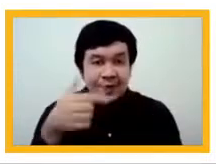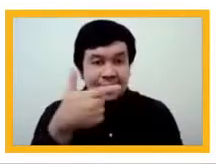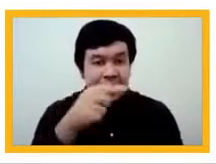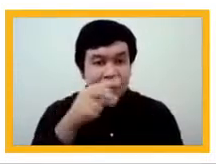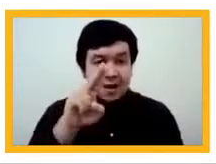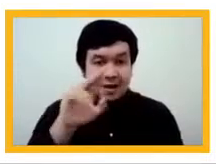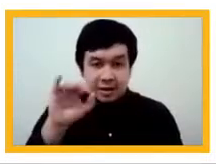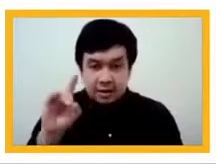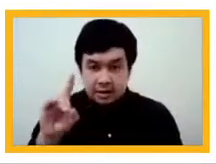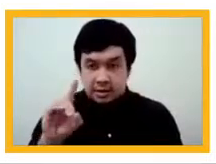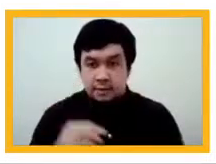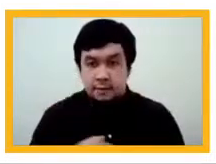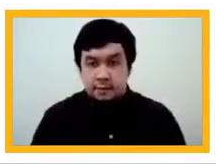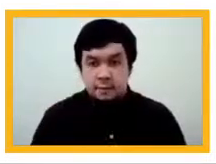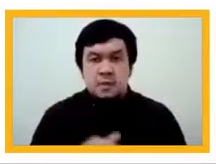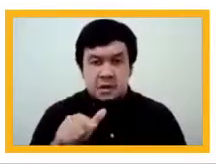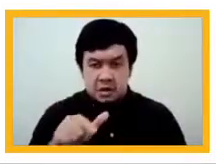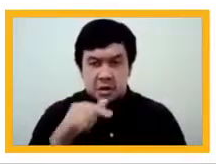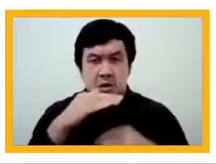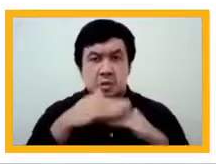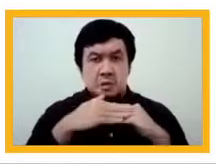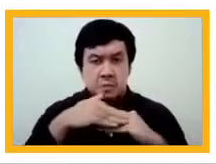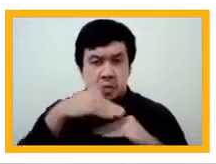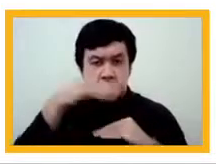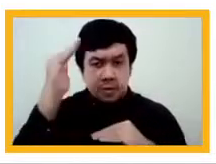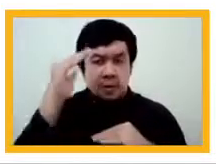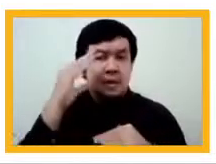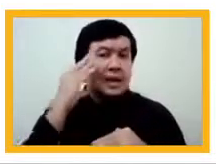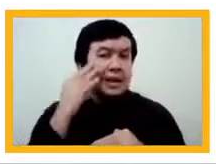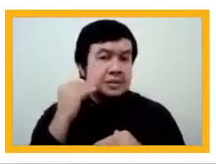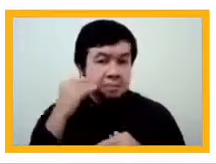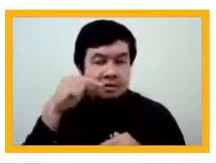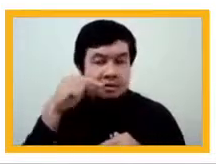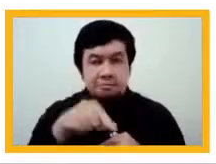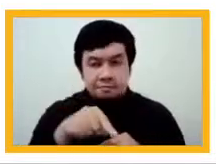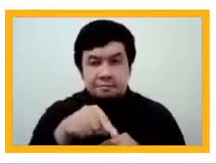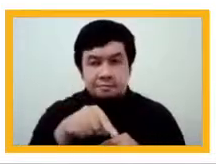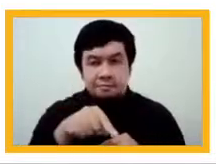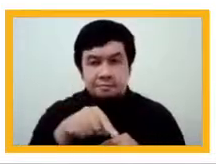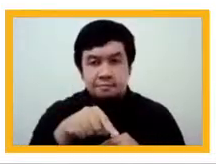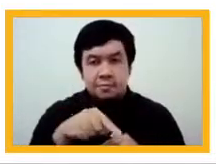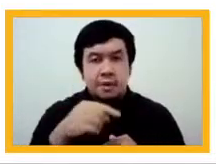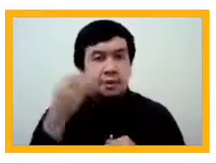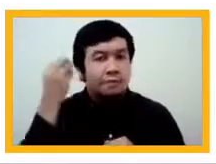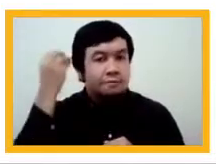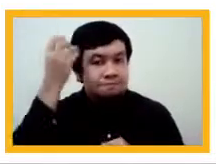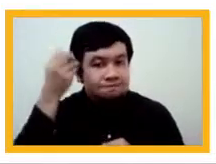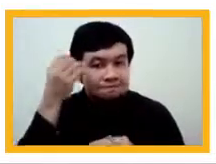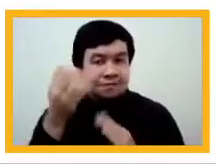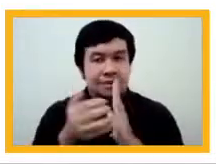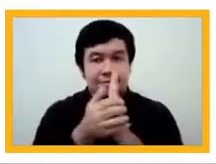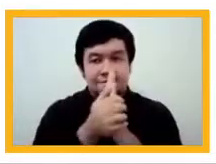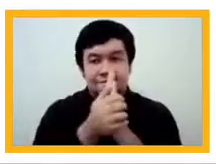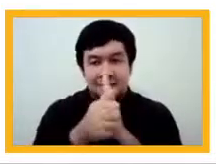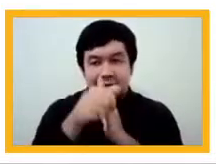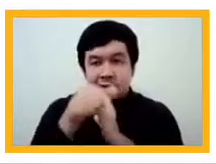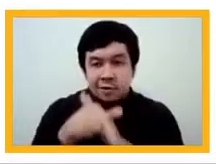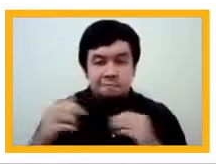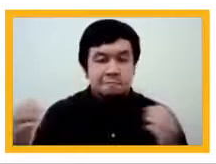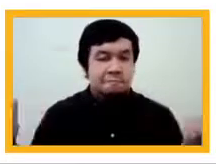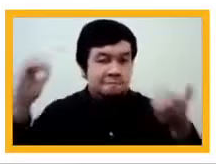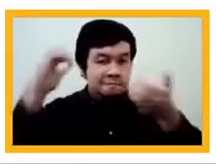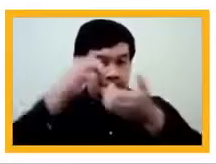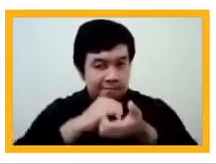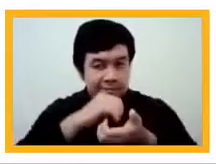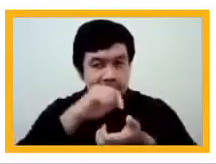skills, and really foster this close industry link from your research?